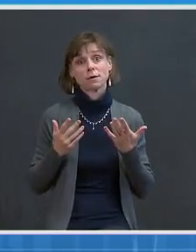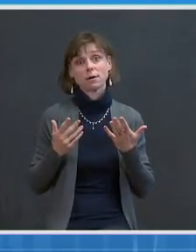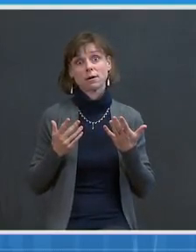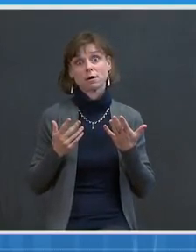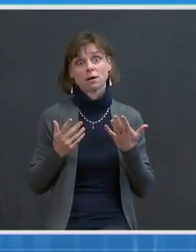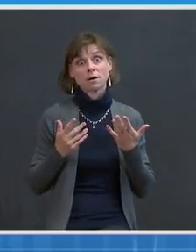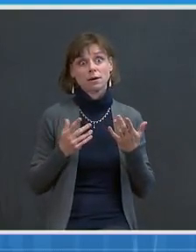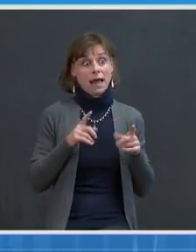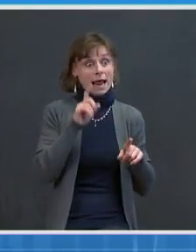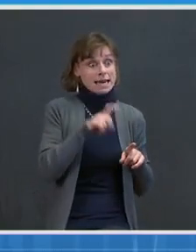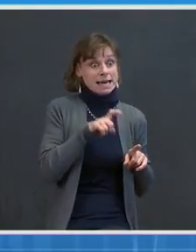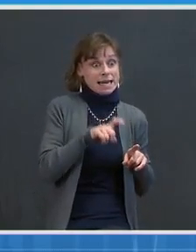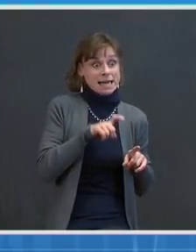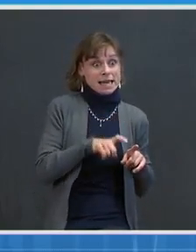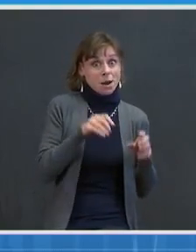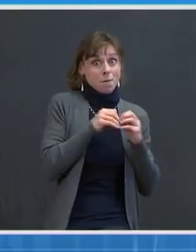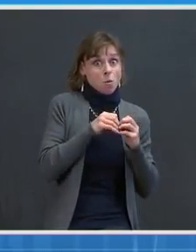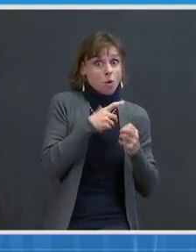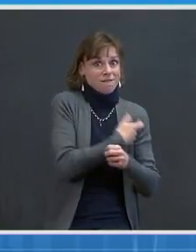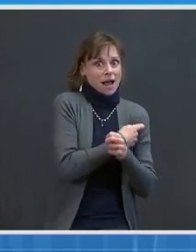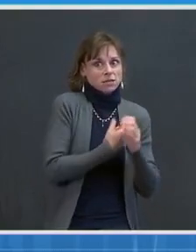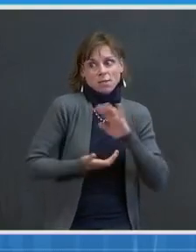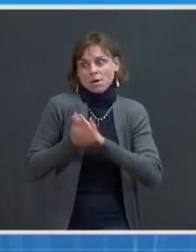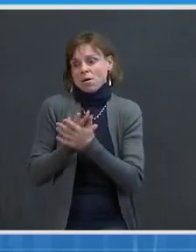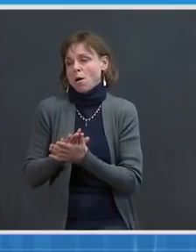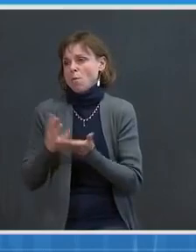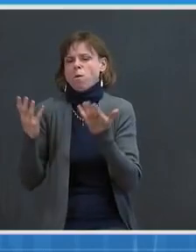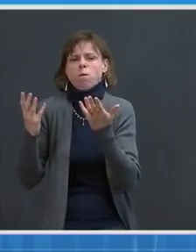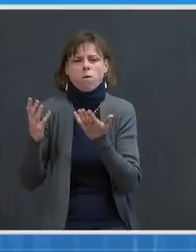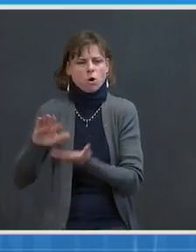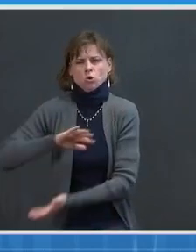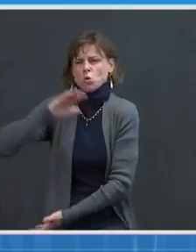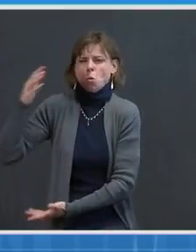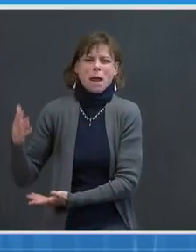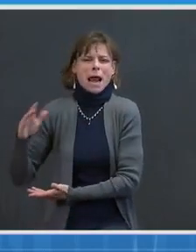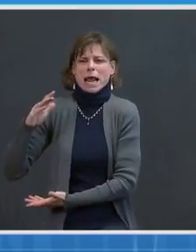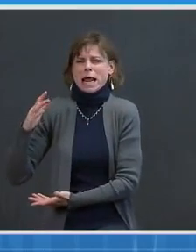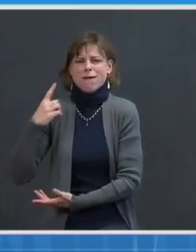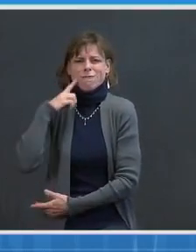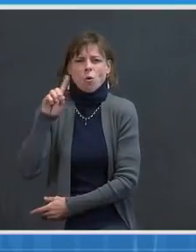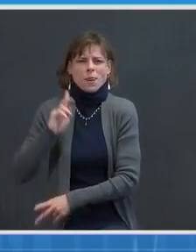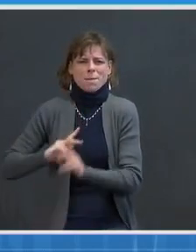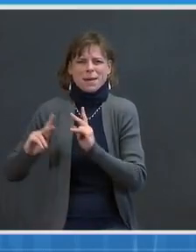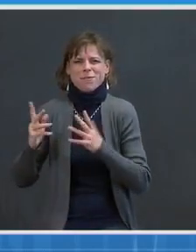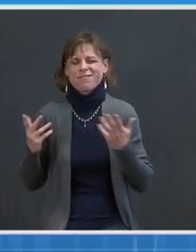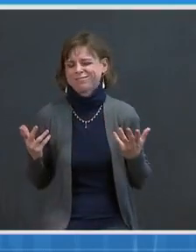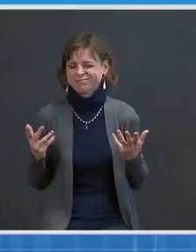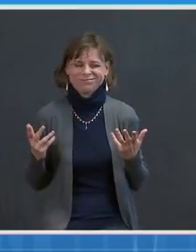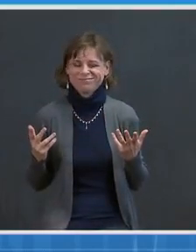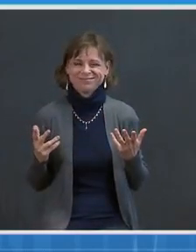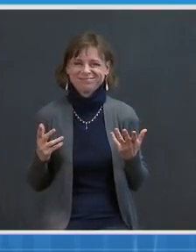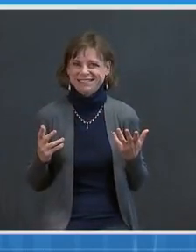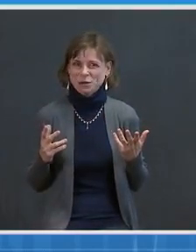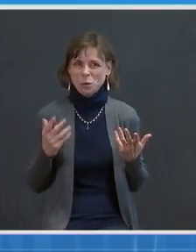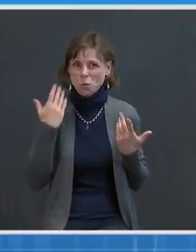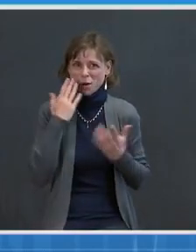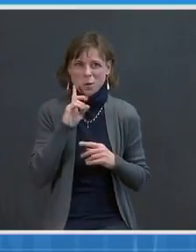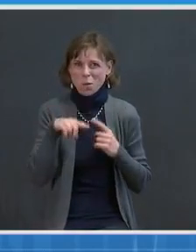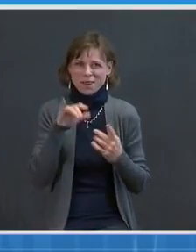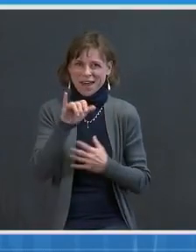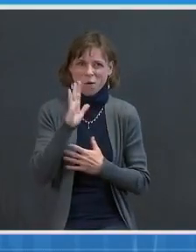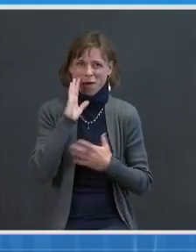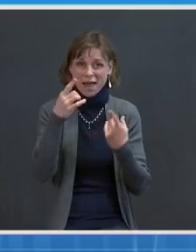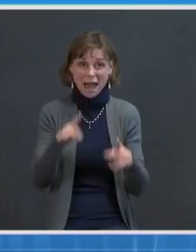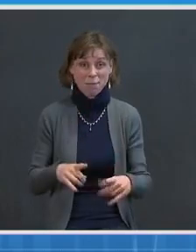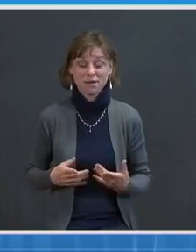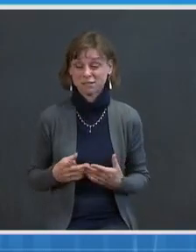needing more vaccinations to having too many vaccines for the population. In point of fact, this is a journey that we are working